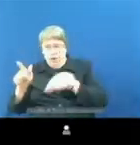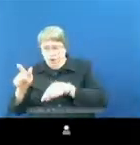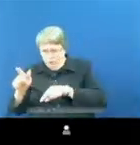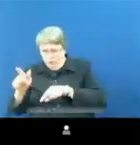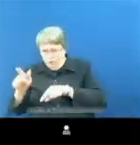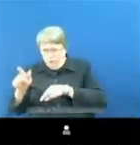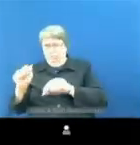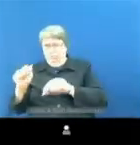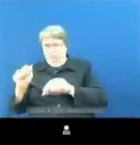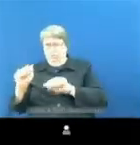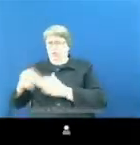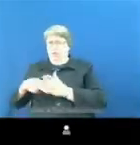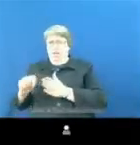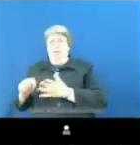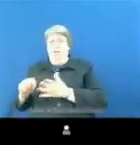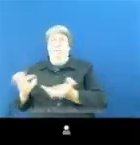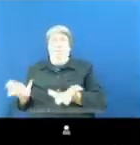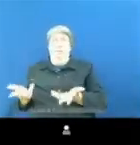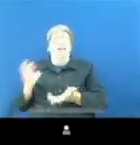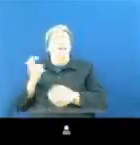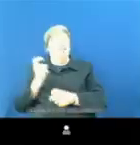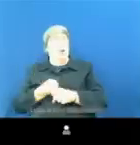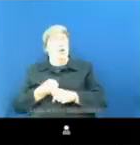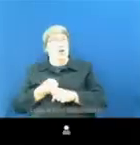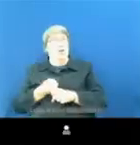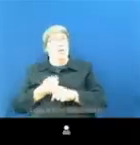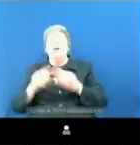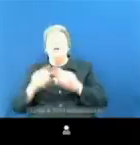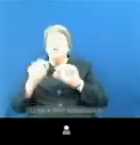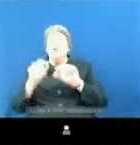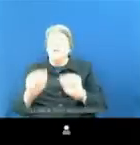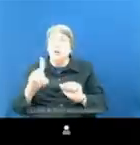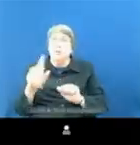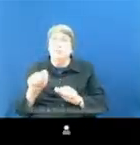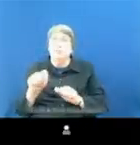paper at the same time. But it can be done.